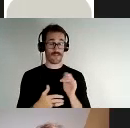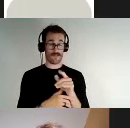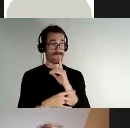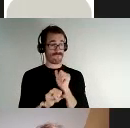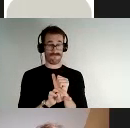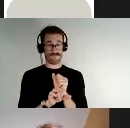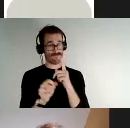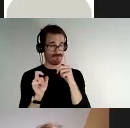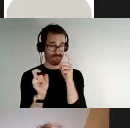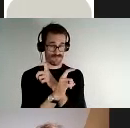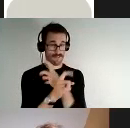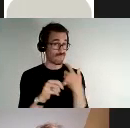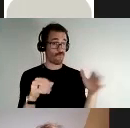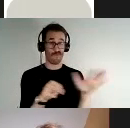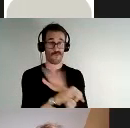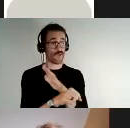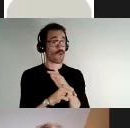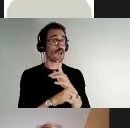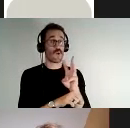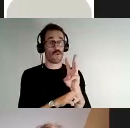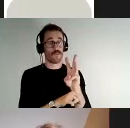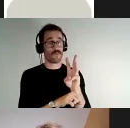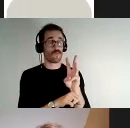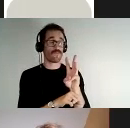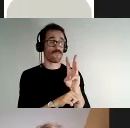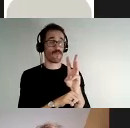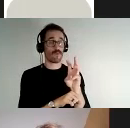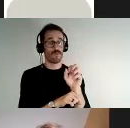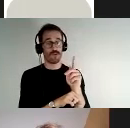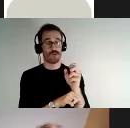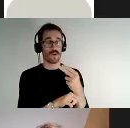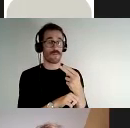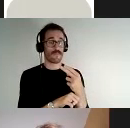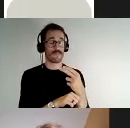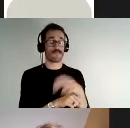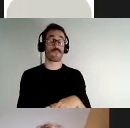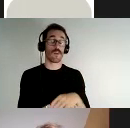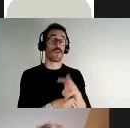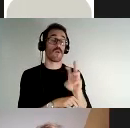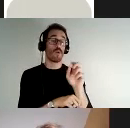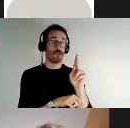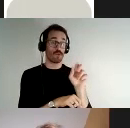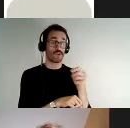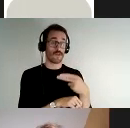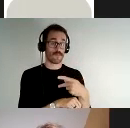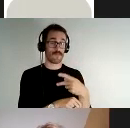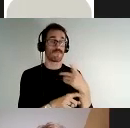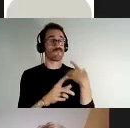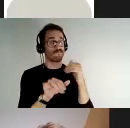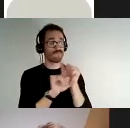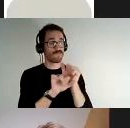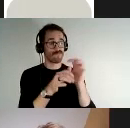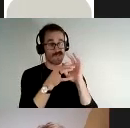workshop specifically towards transgender and transgender people. And I would definitely support